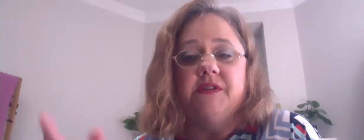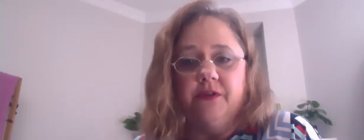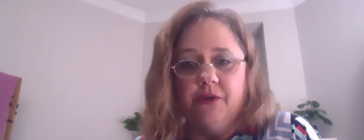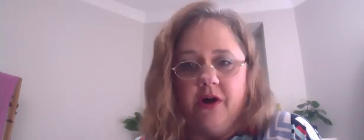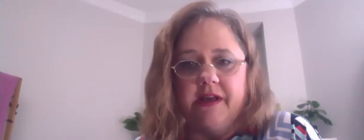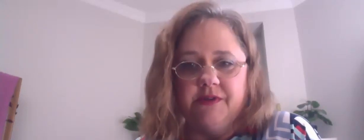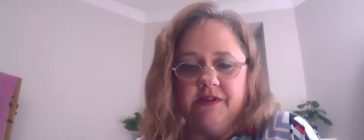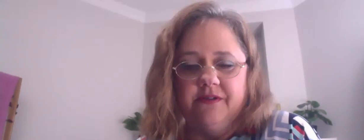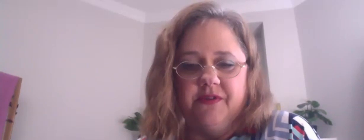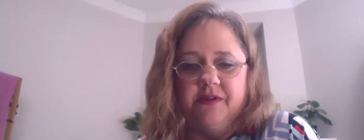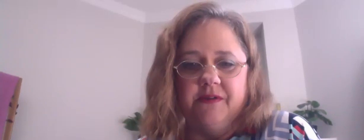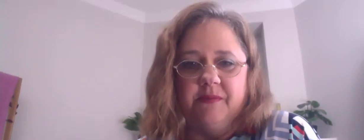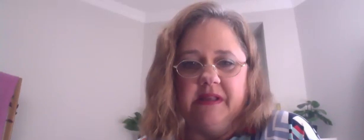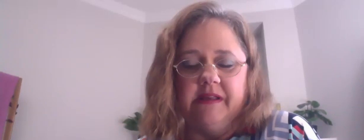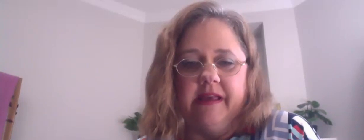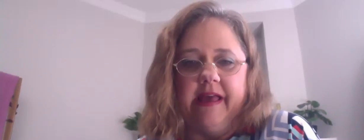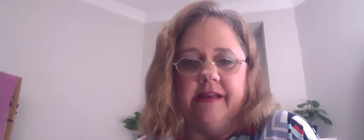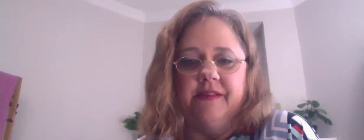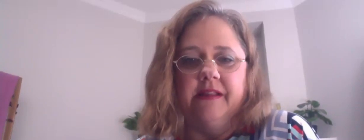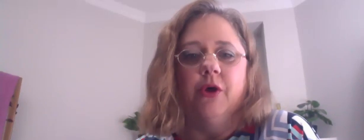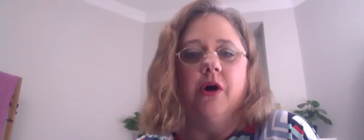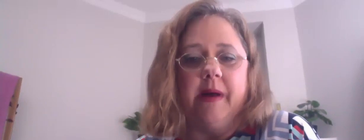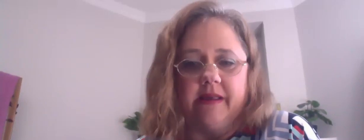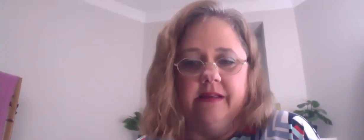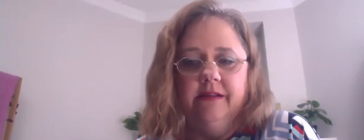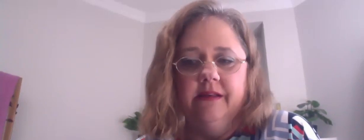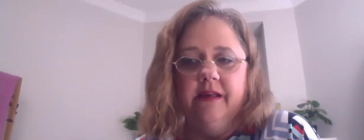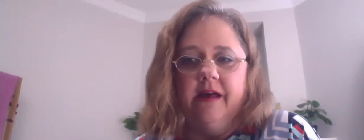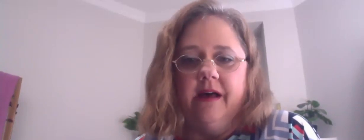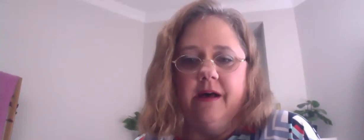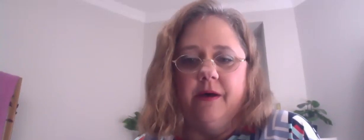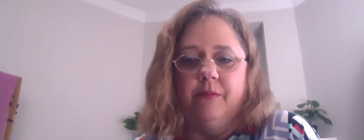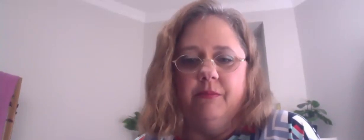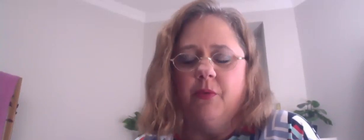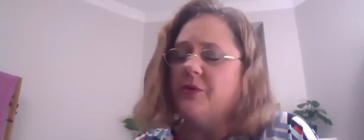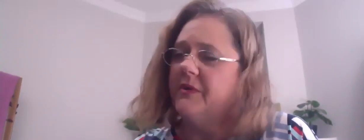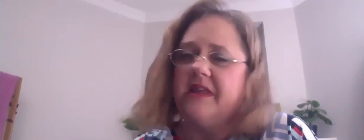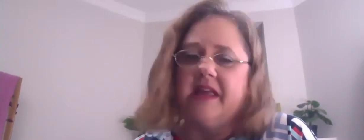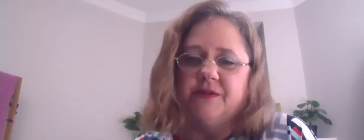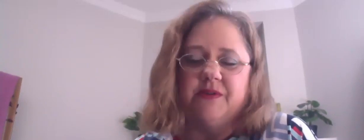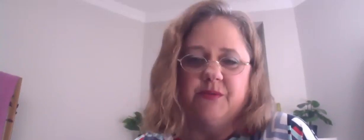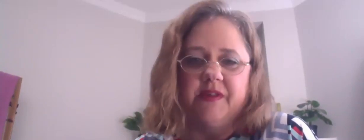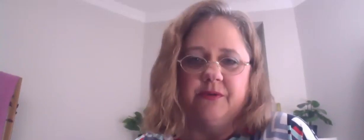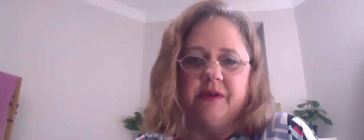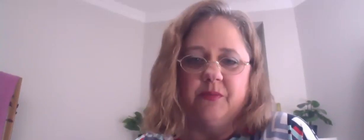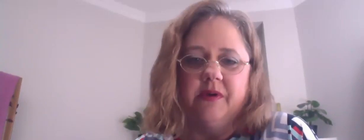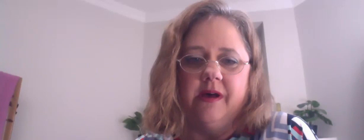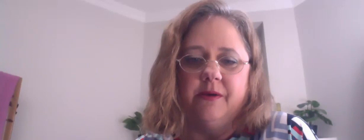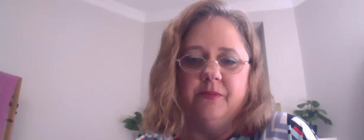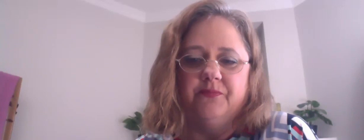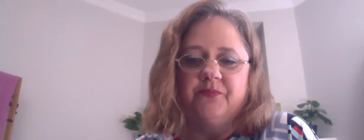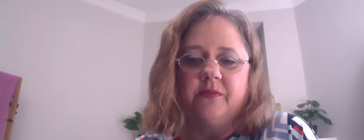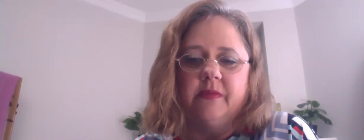David is going to log out of the meeting and then log back in. But we really can't do this without him.